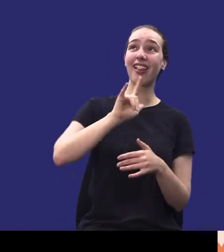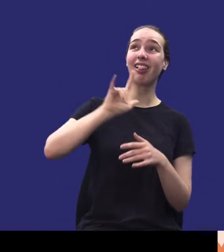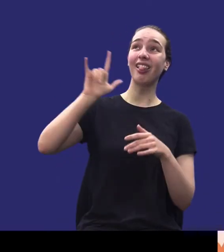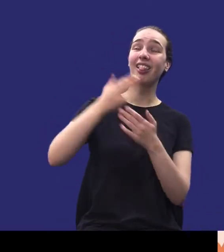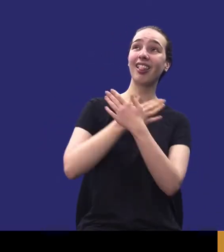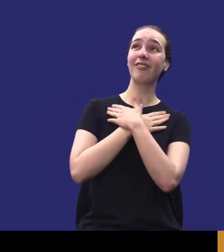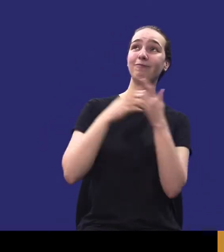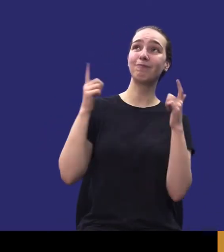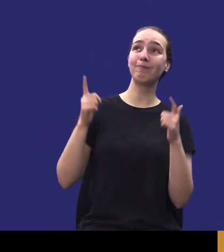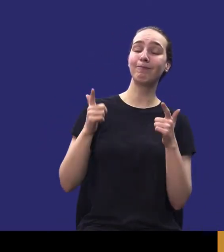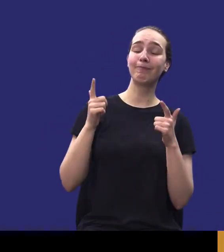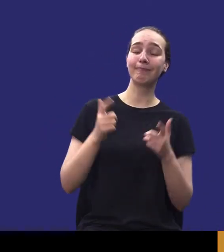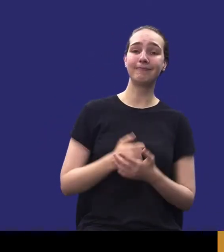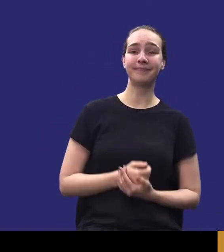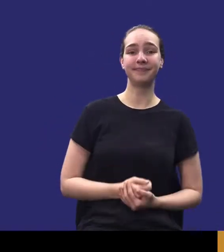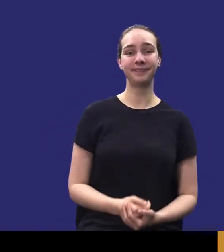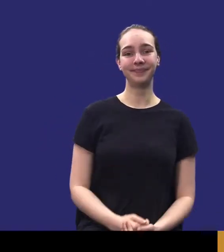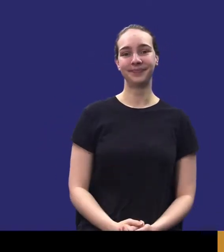so much.